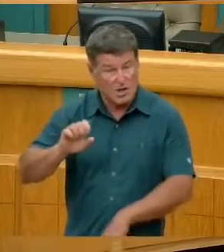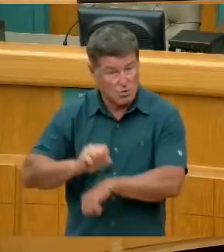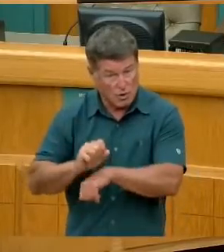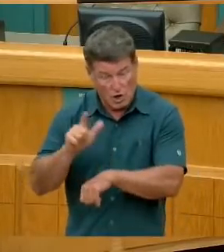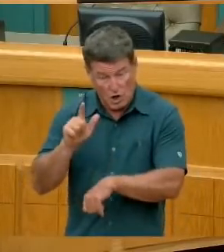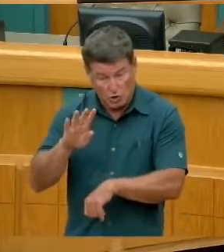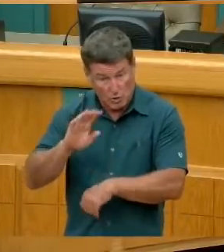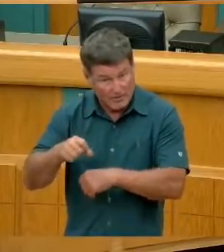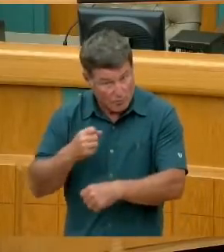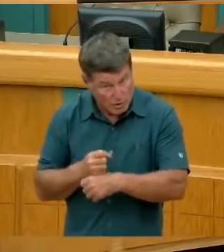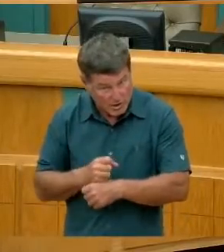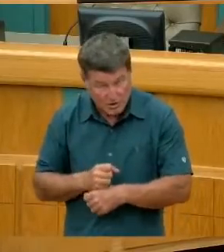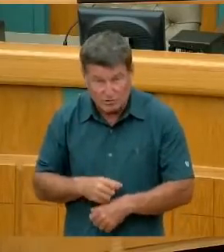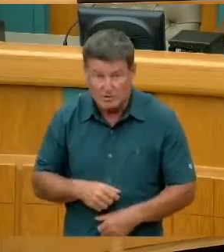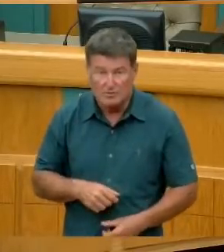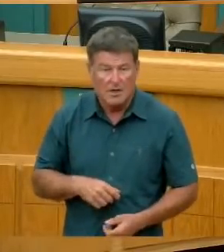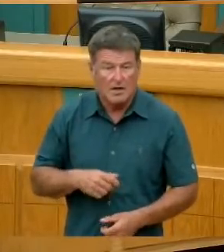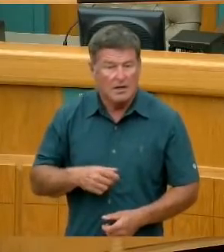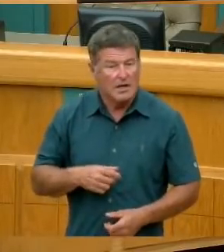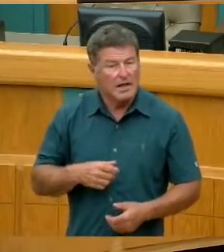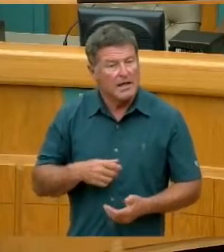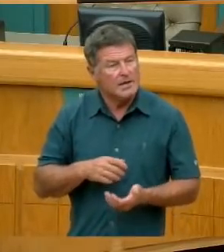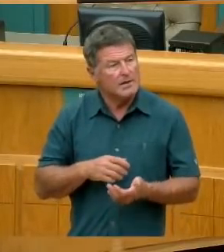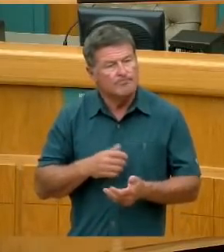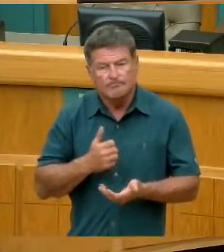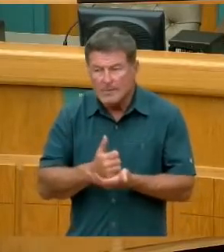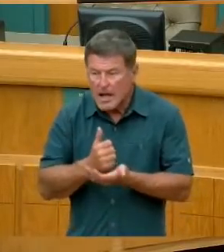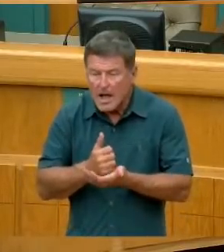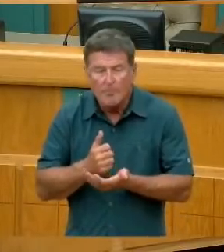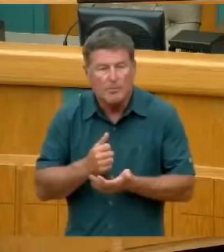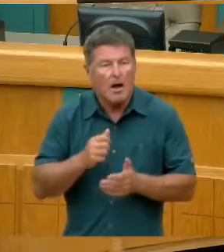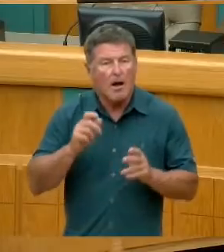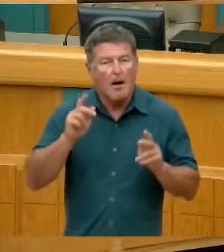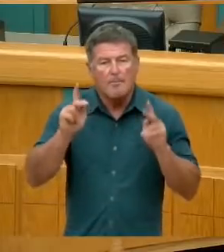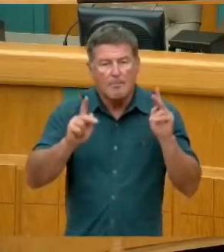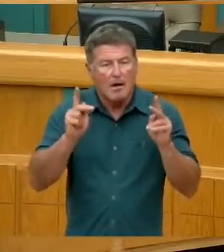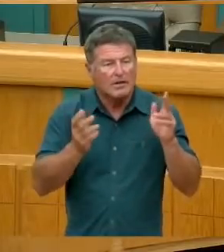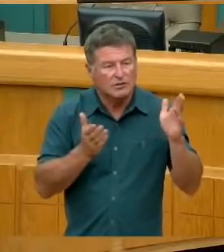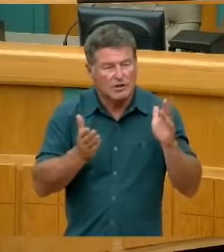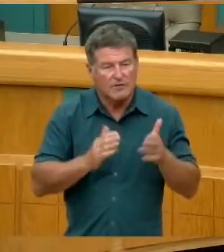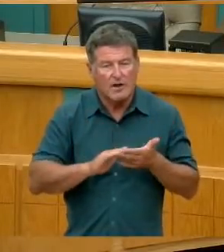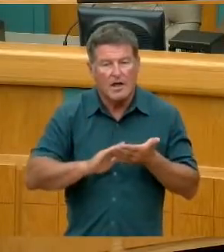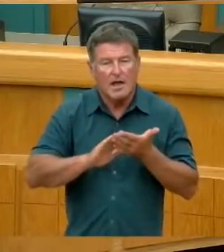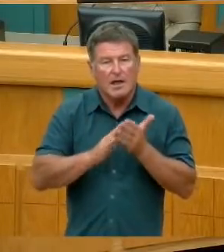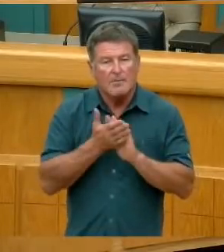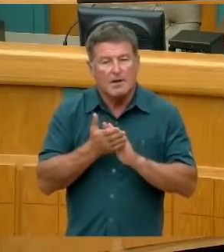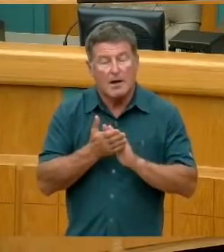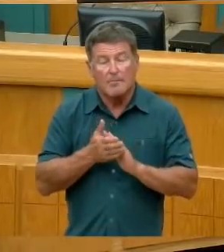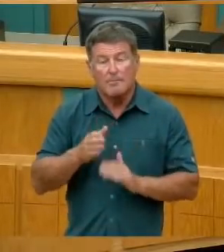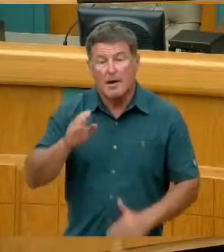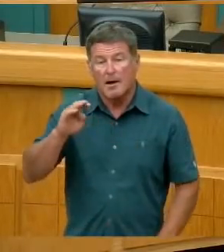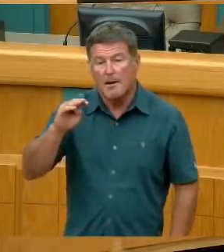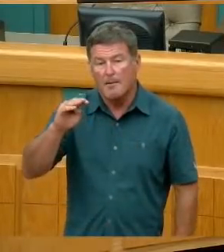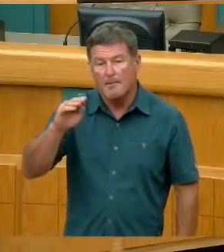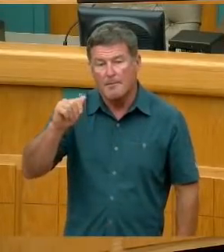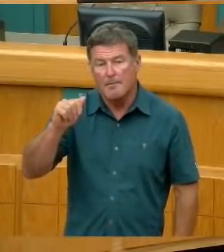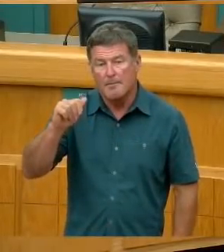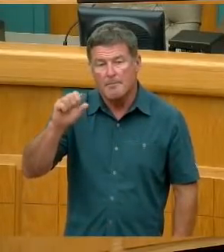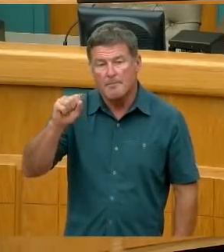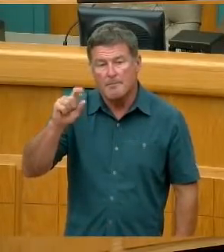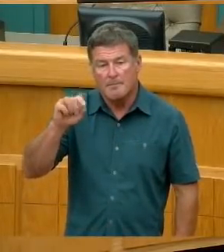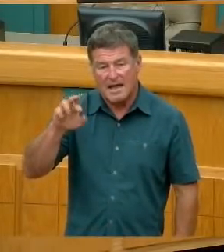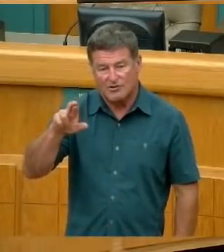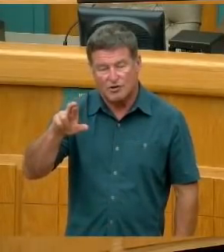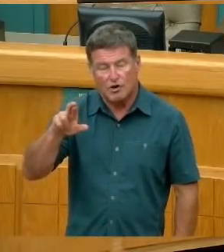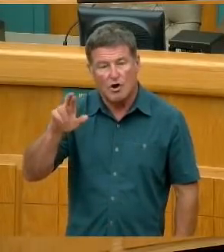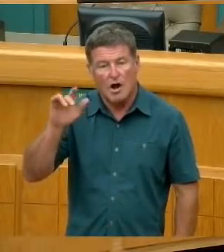Within those 24 years, he was in public service. He became a master